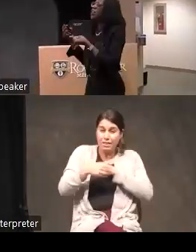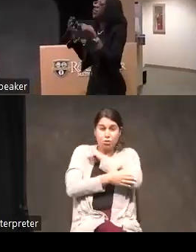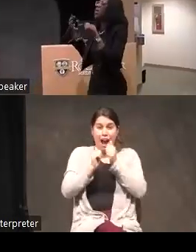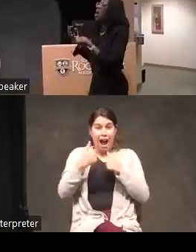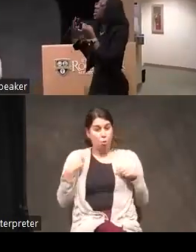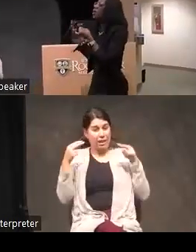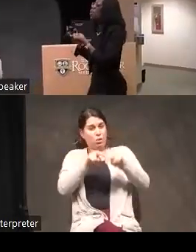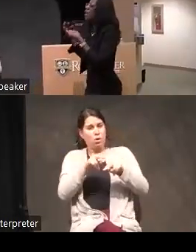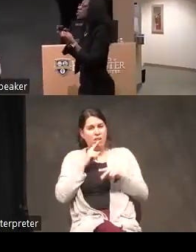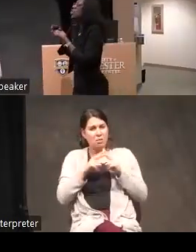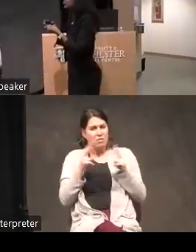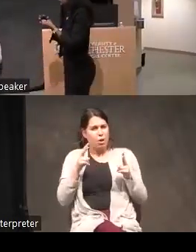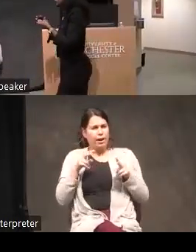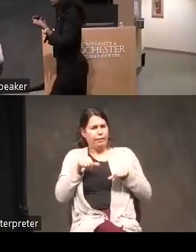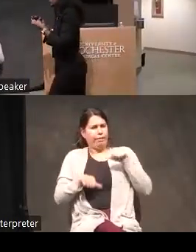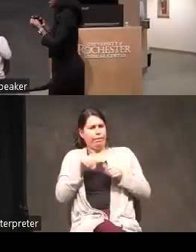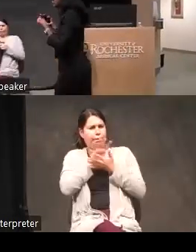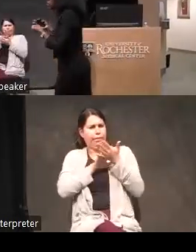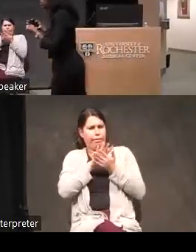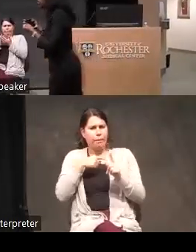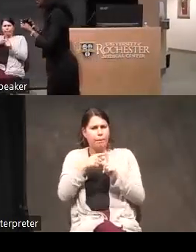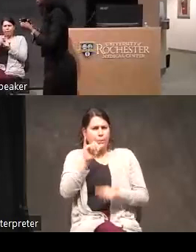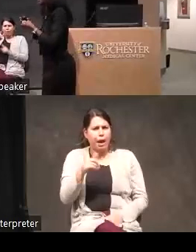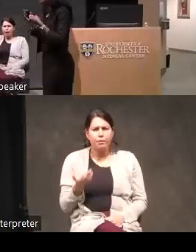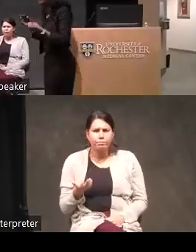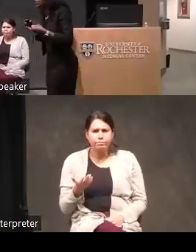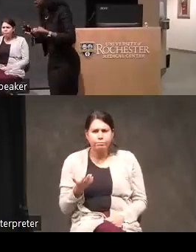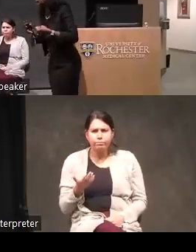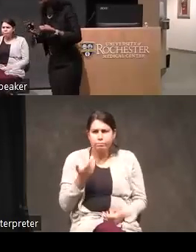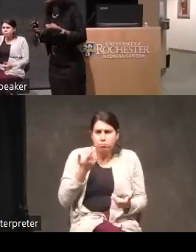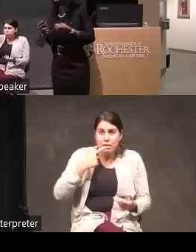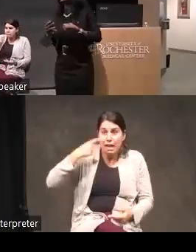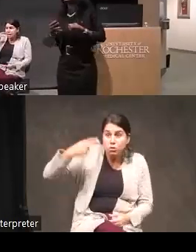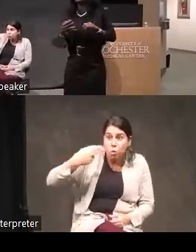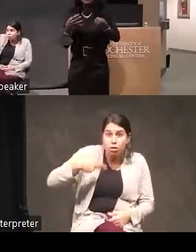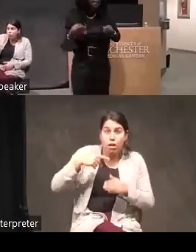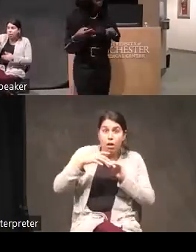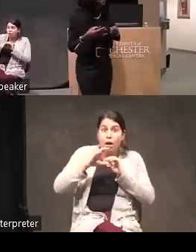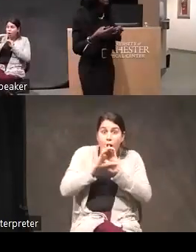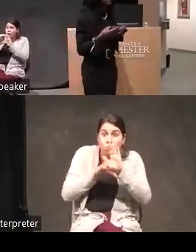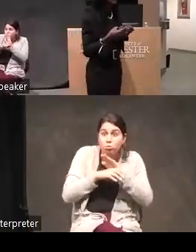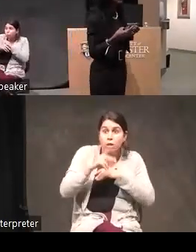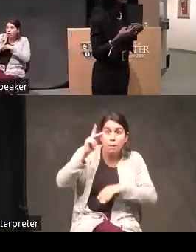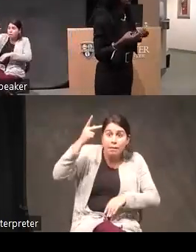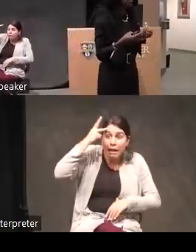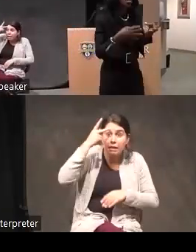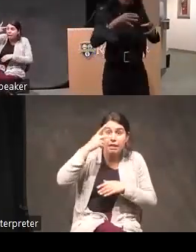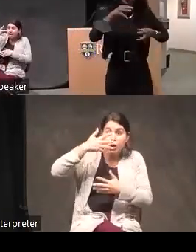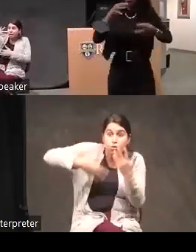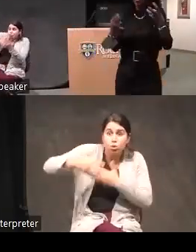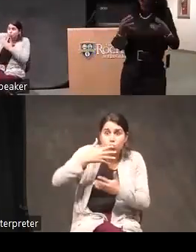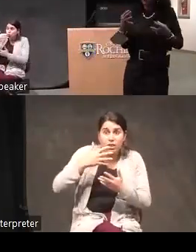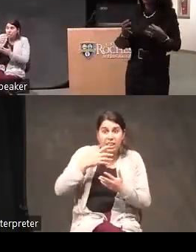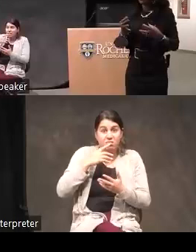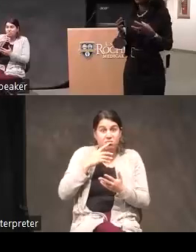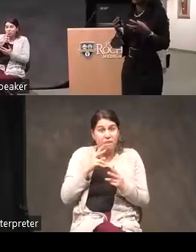of our country, we aren't quite sure, historically, constitutionally, politically, and socially, we